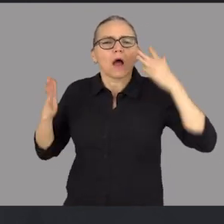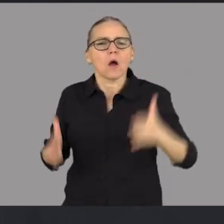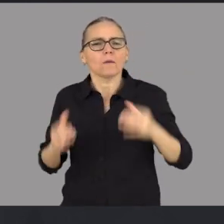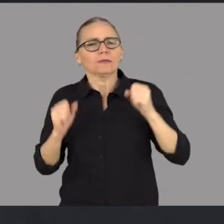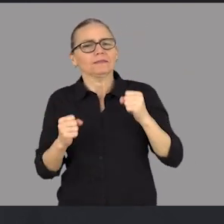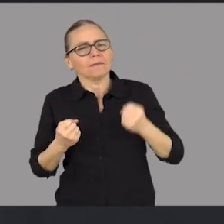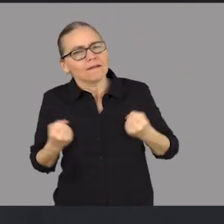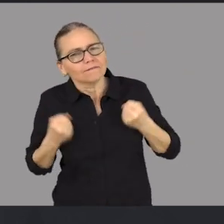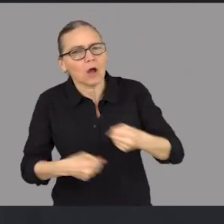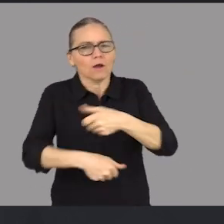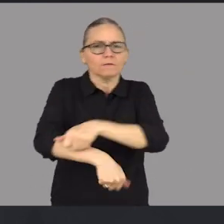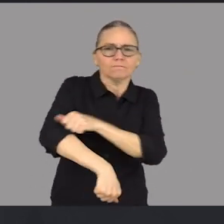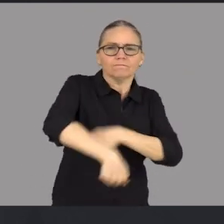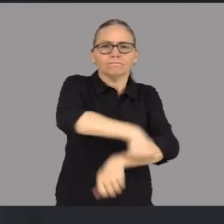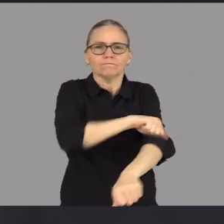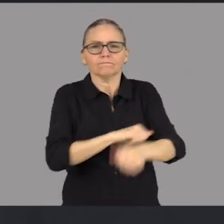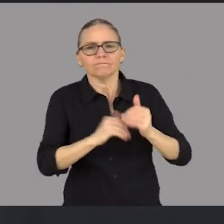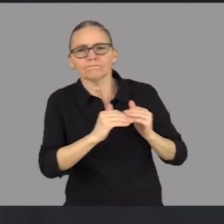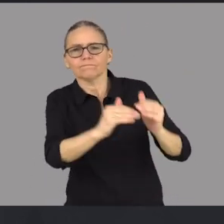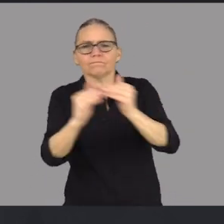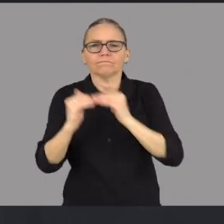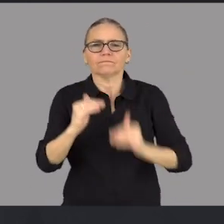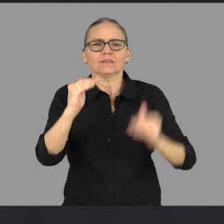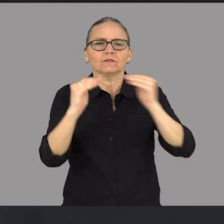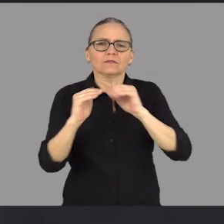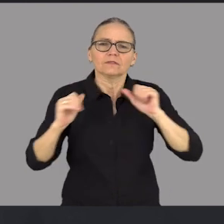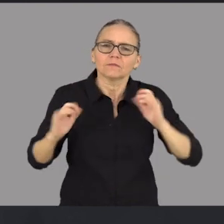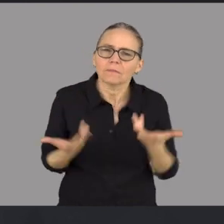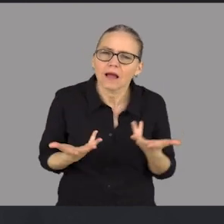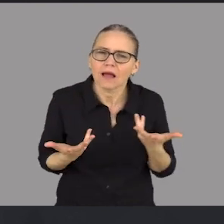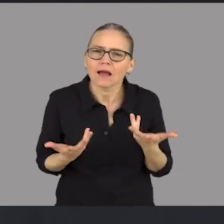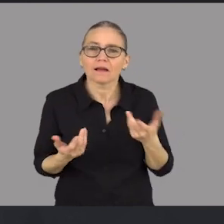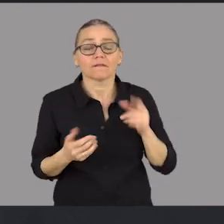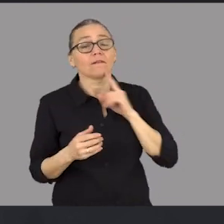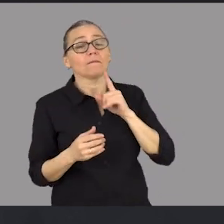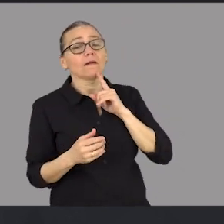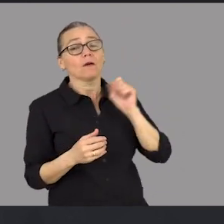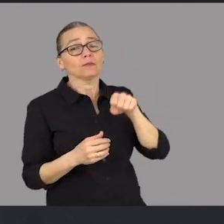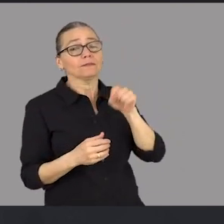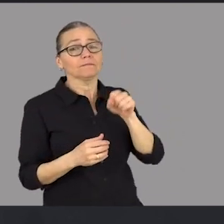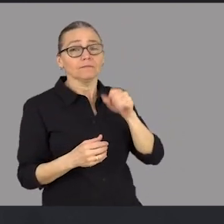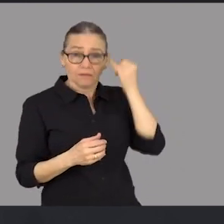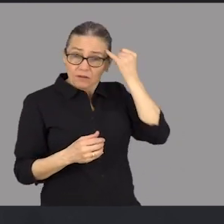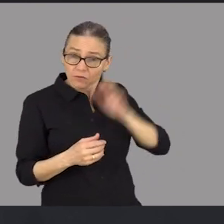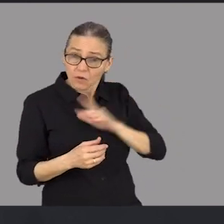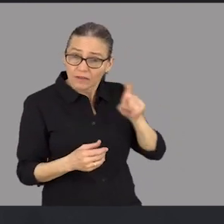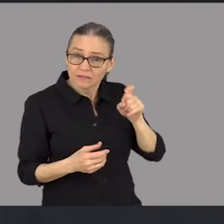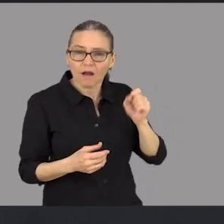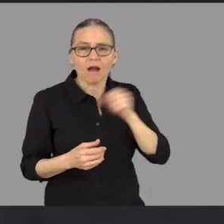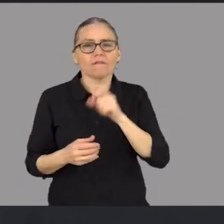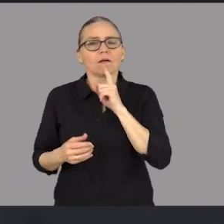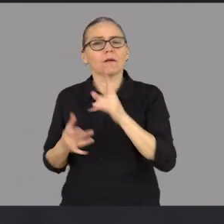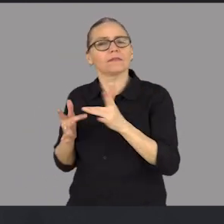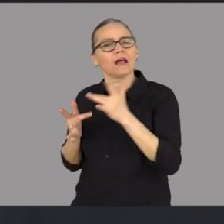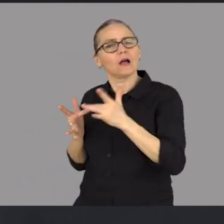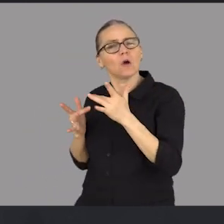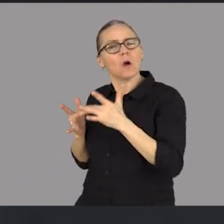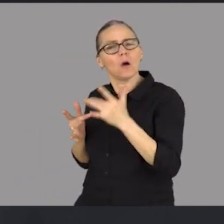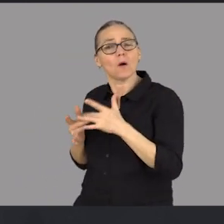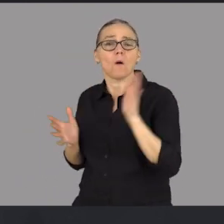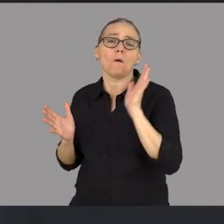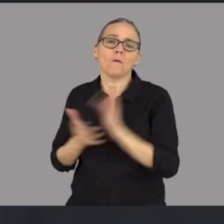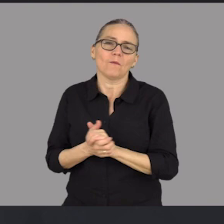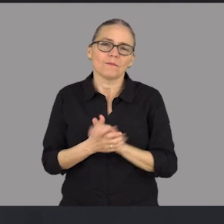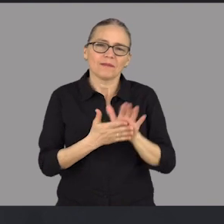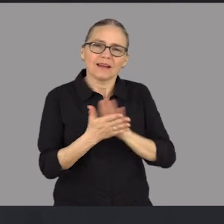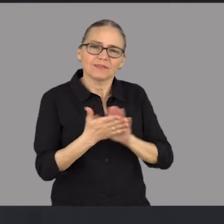in here. Abby's asking us, how can an employer measure DEI efforts on workforce representation? Any thoughts there from